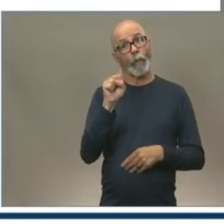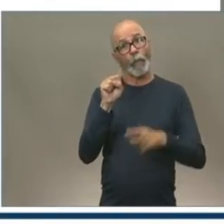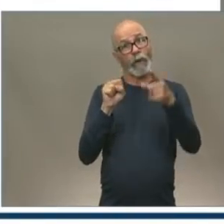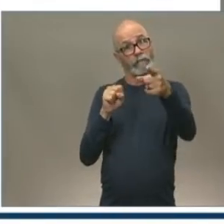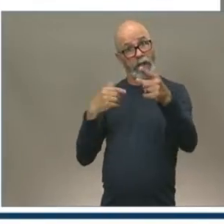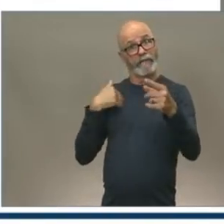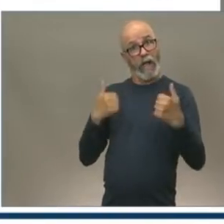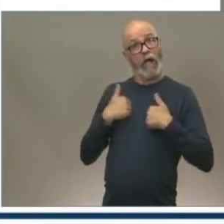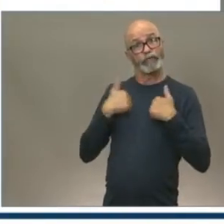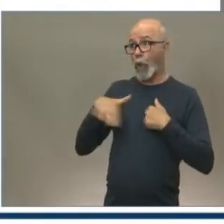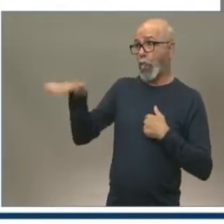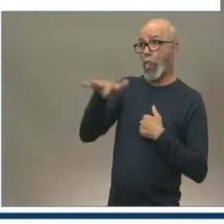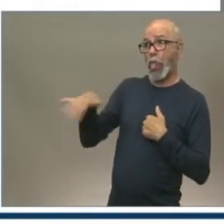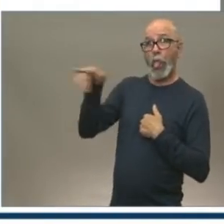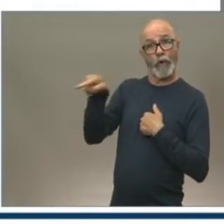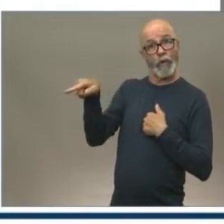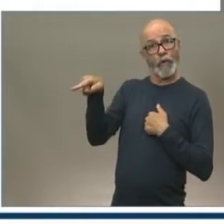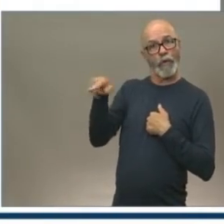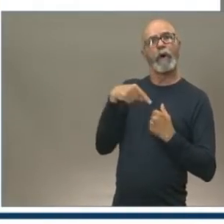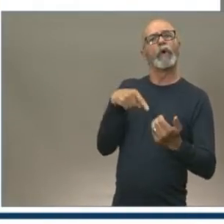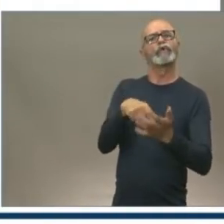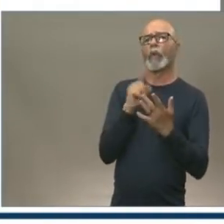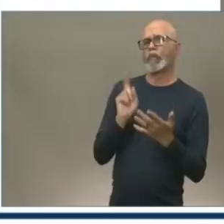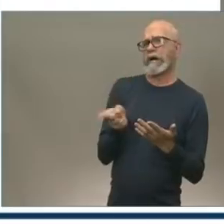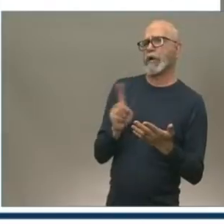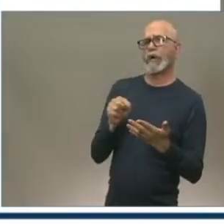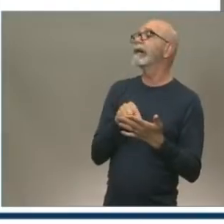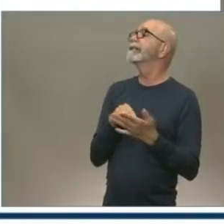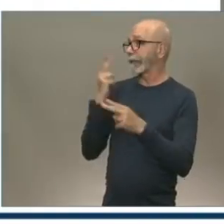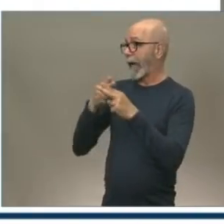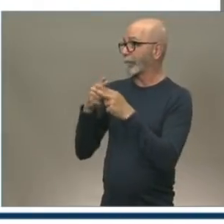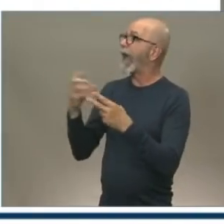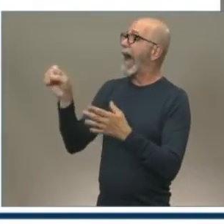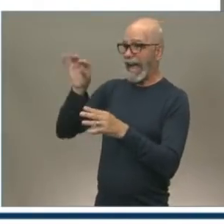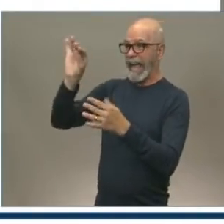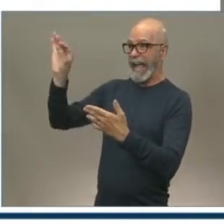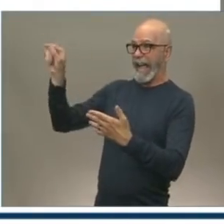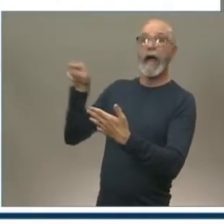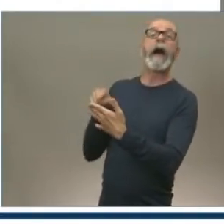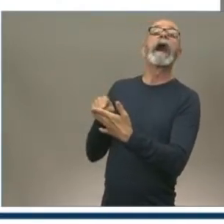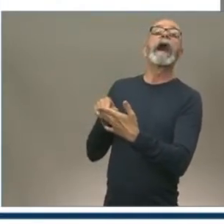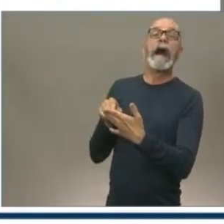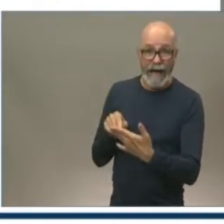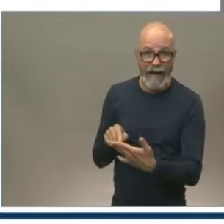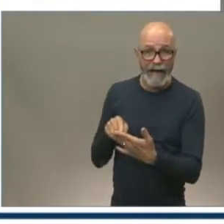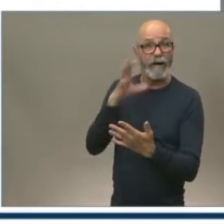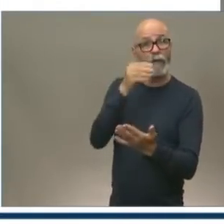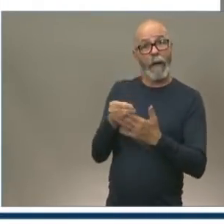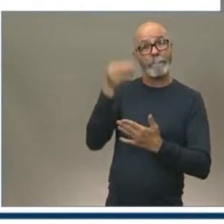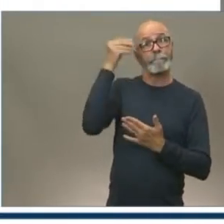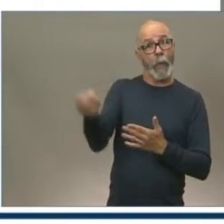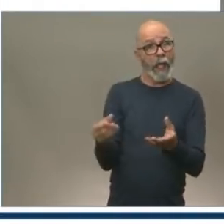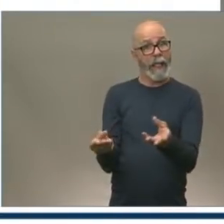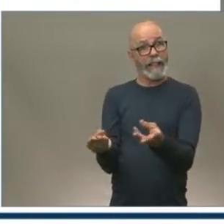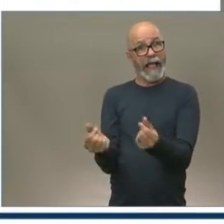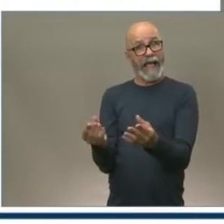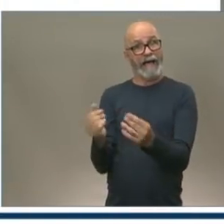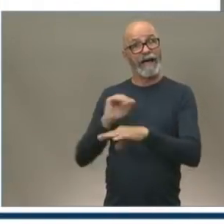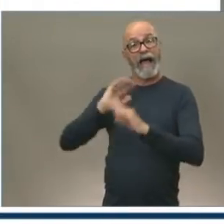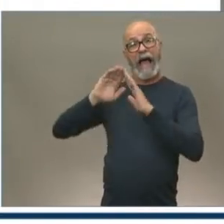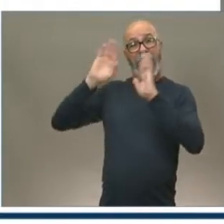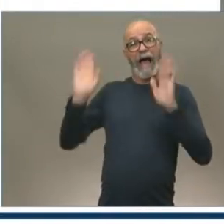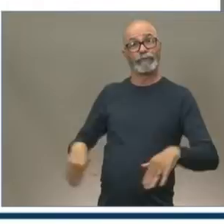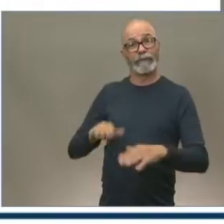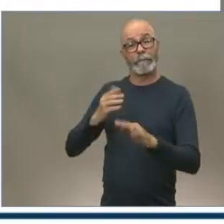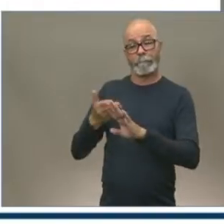here as of April 21st. So that means that if you purchased a place before April 21st, you can come here. But